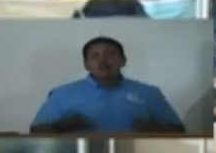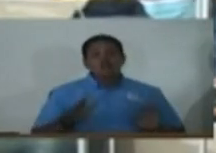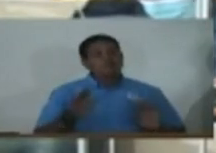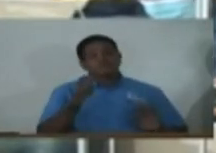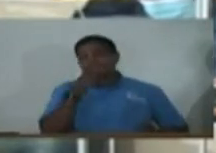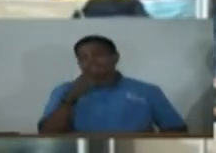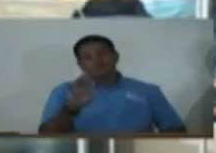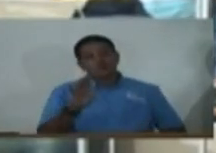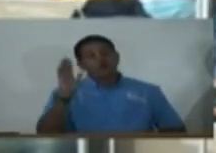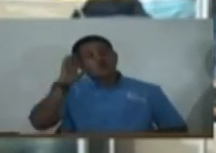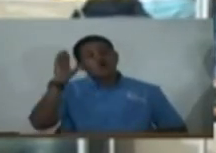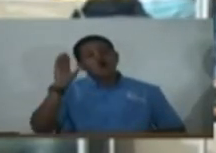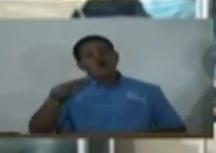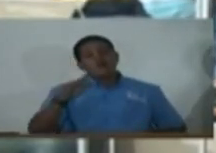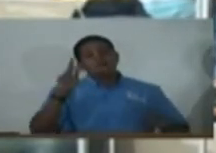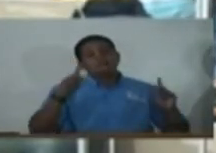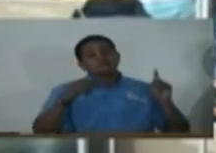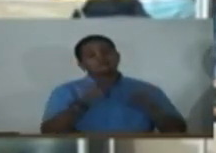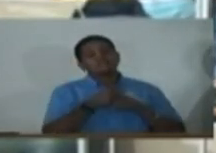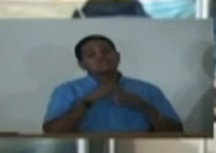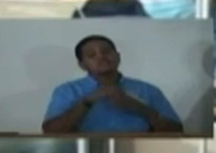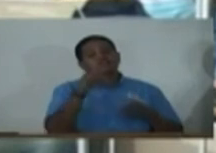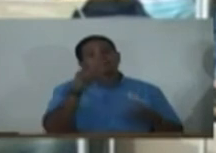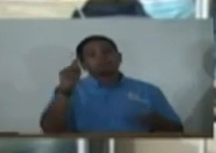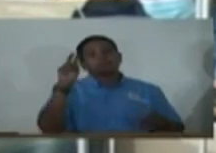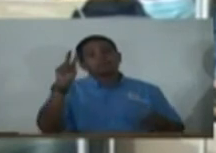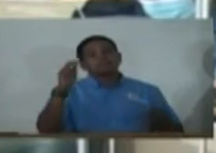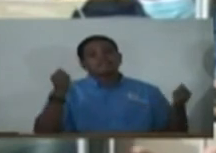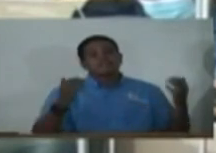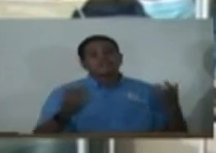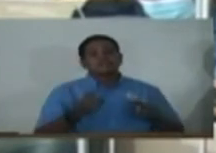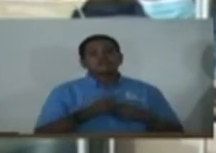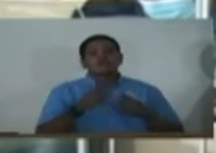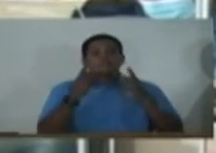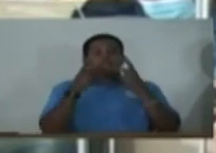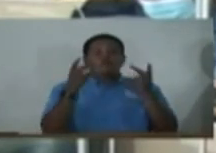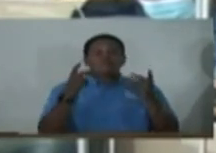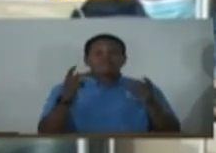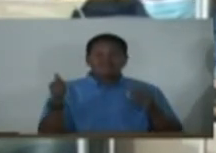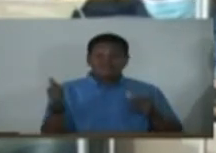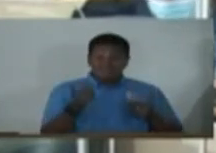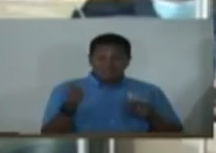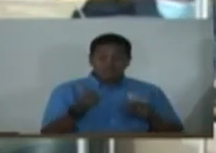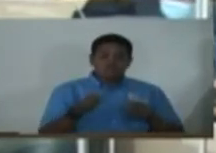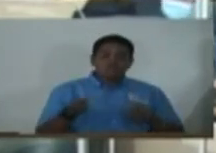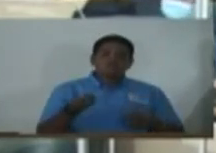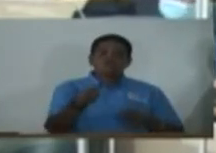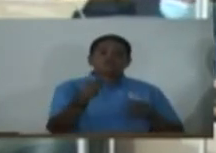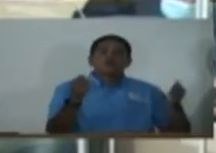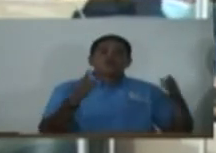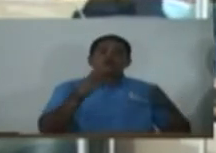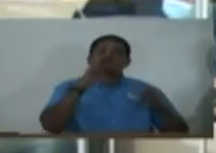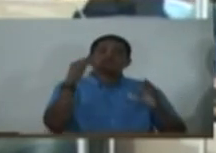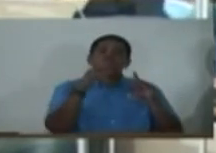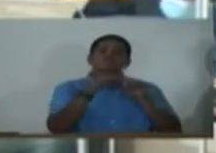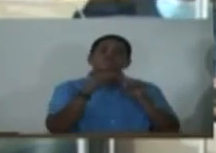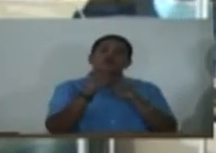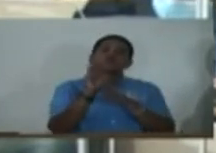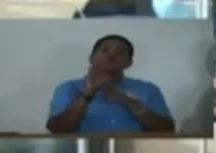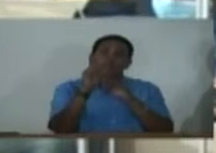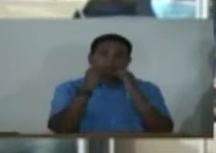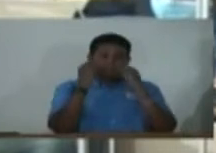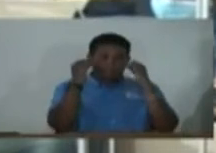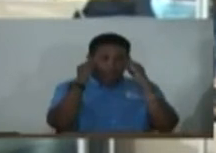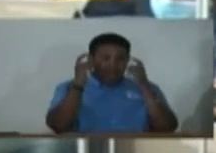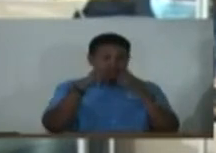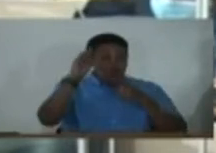Speaker, all persons in PPV vehicles, public passenger transport vehicles, are reminded to wear masks at